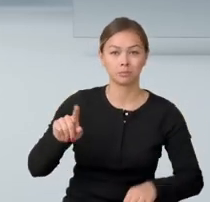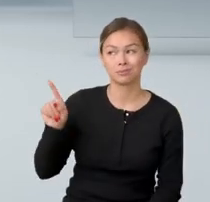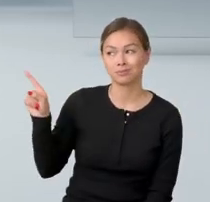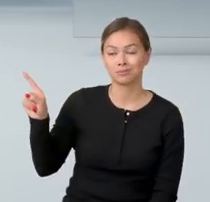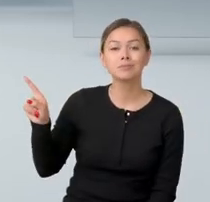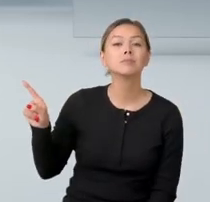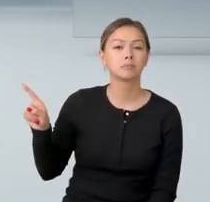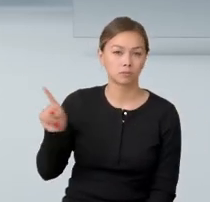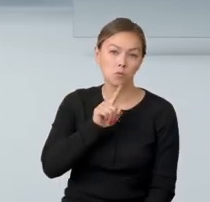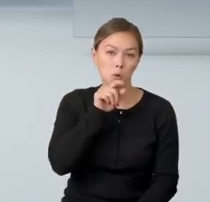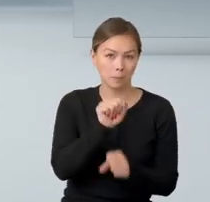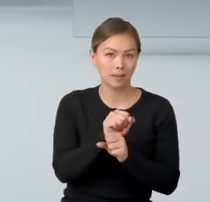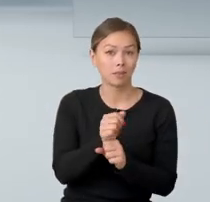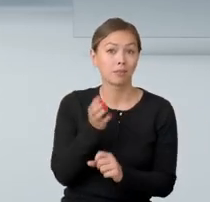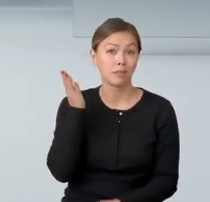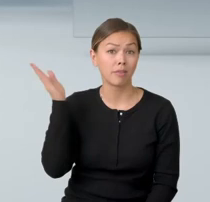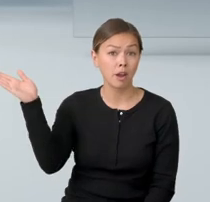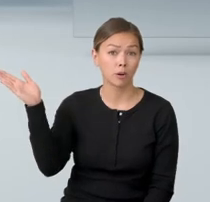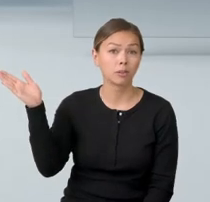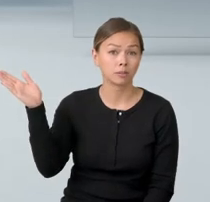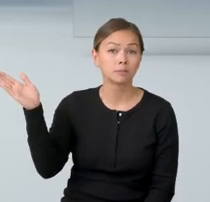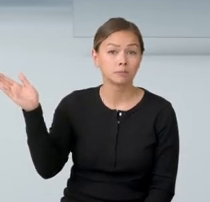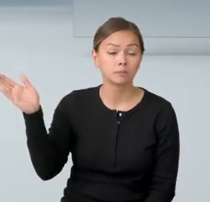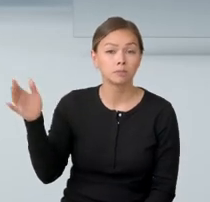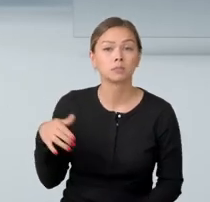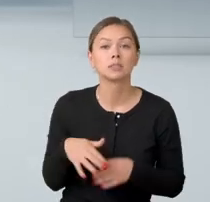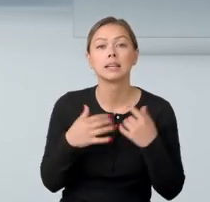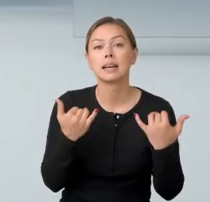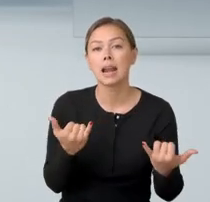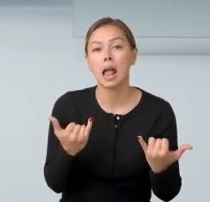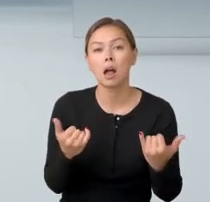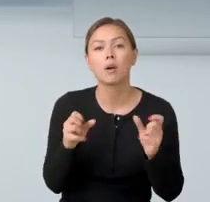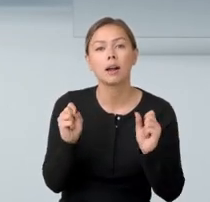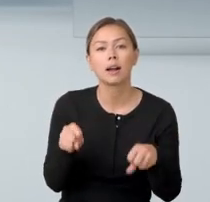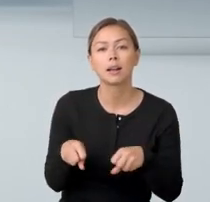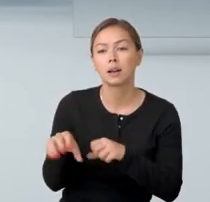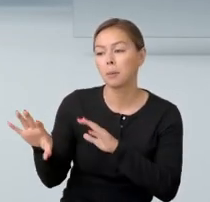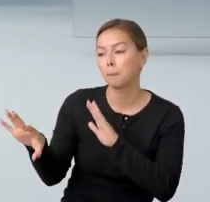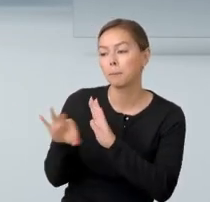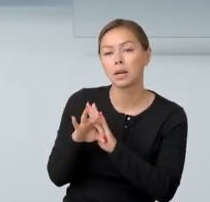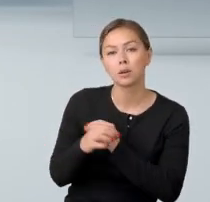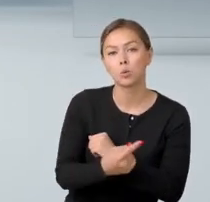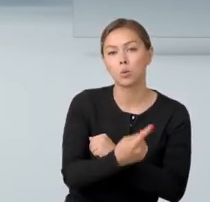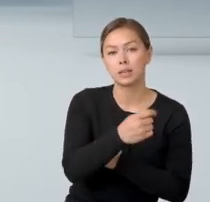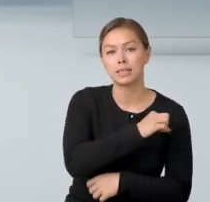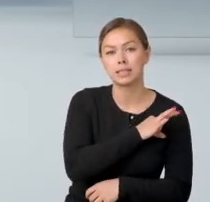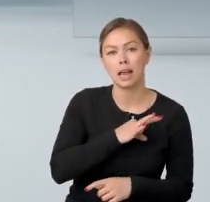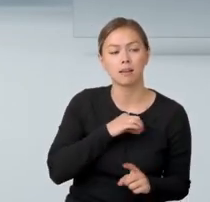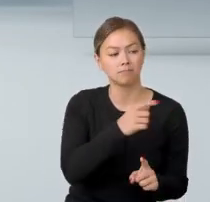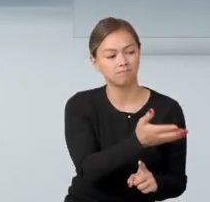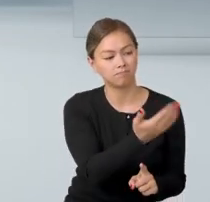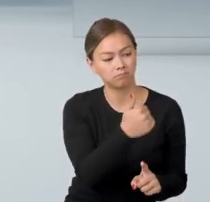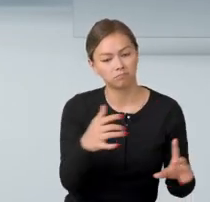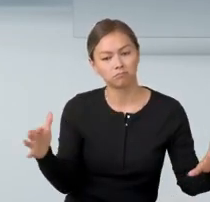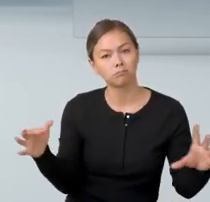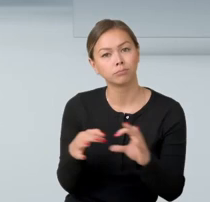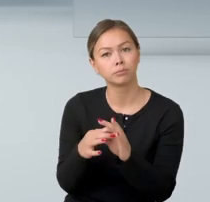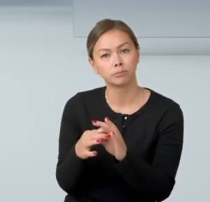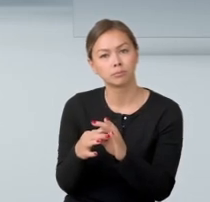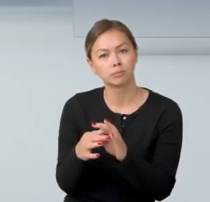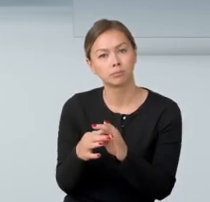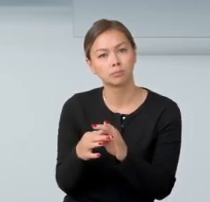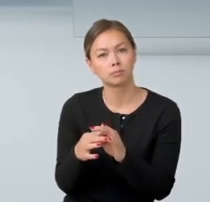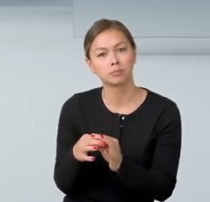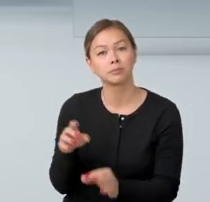if the requests are there as you can see all the requests are there now I can for example assign someone to solve the